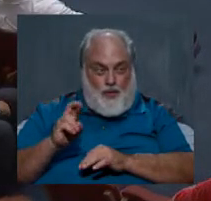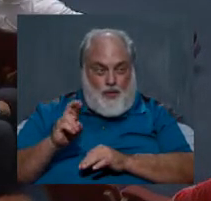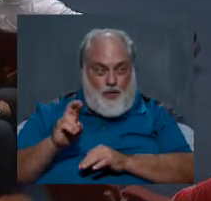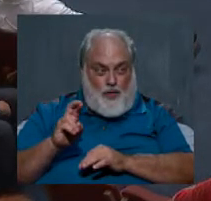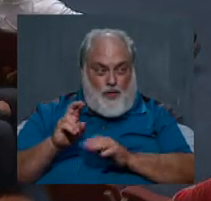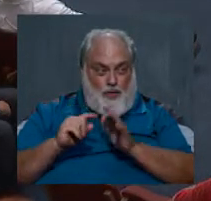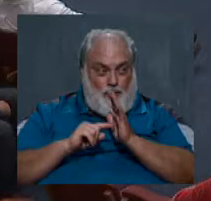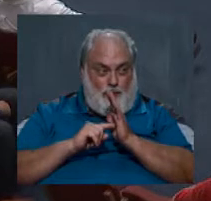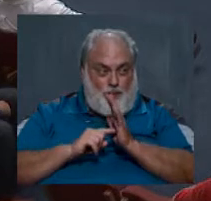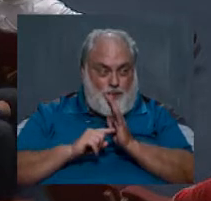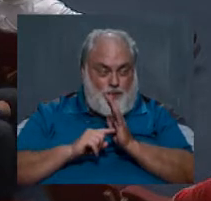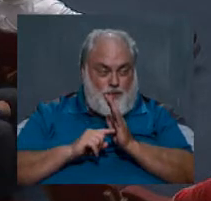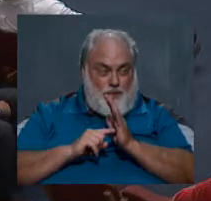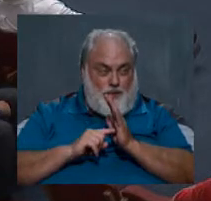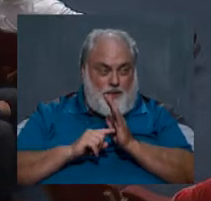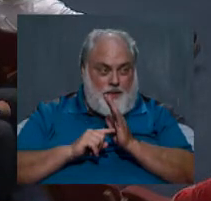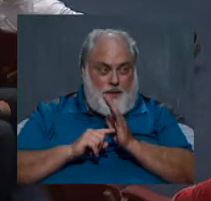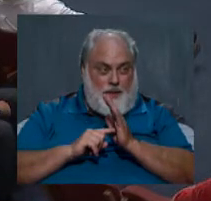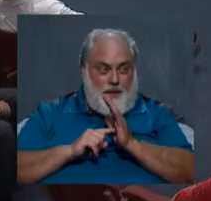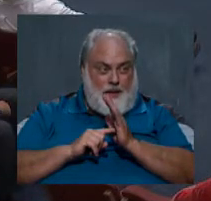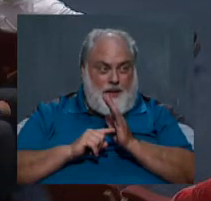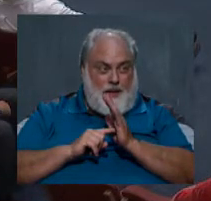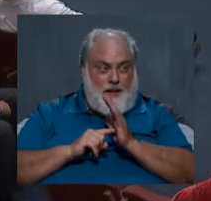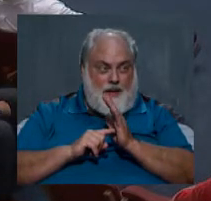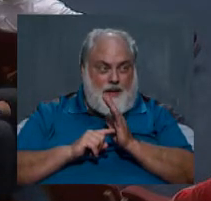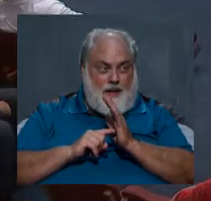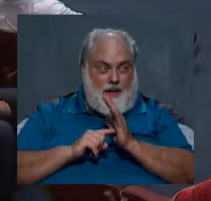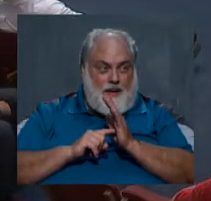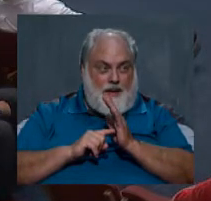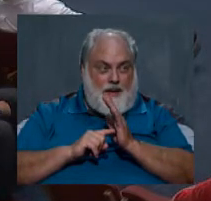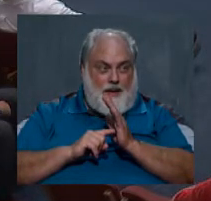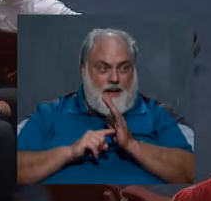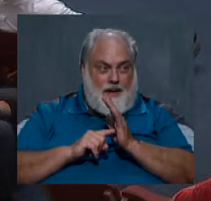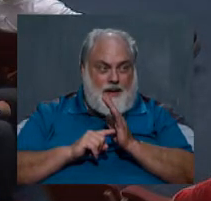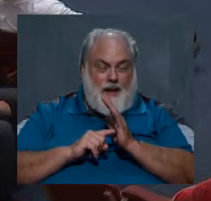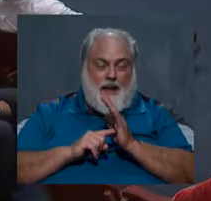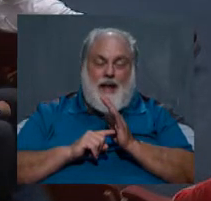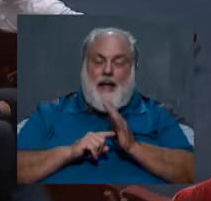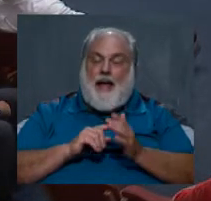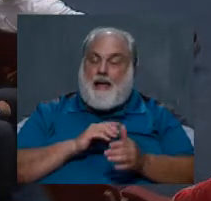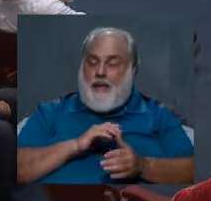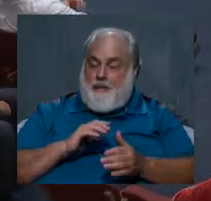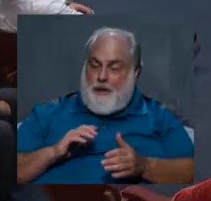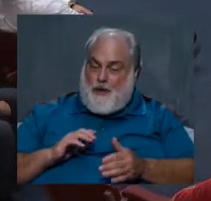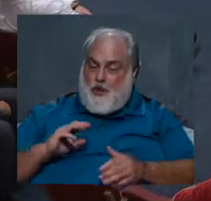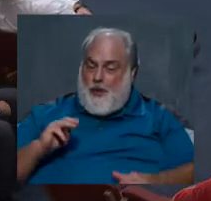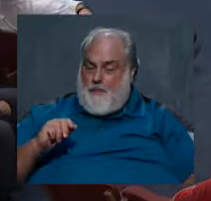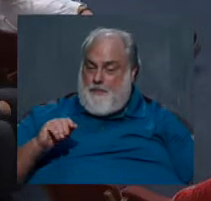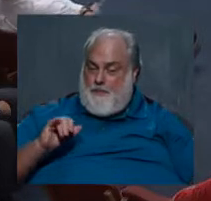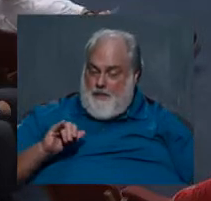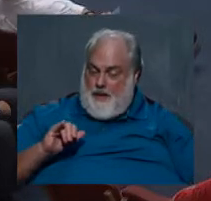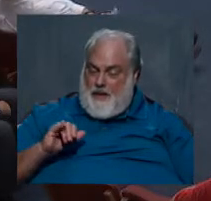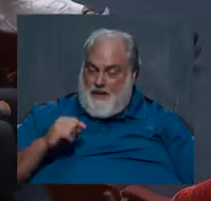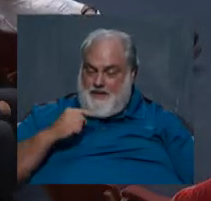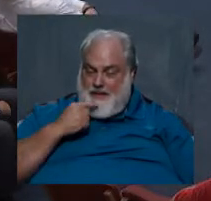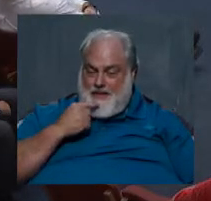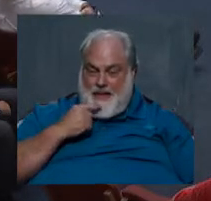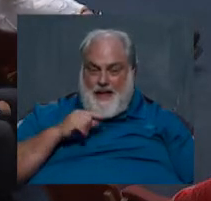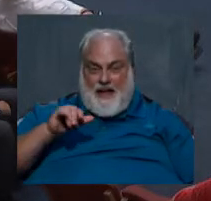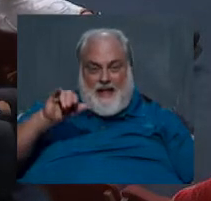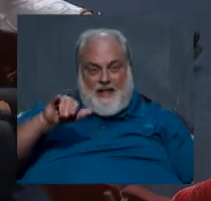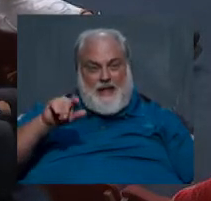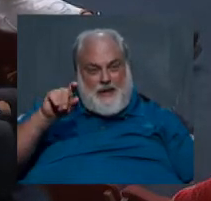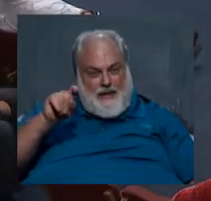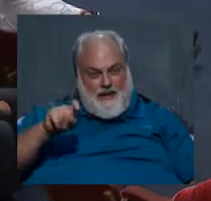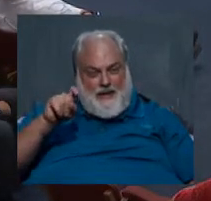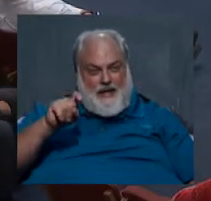up. Because as Commissioner May says, this application really needs to turn on